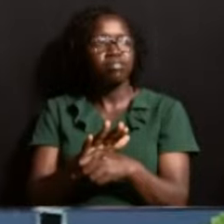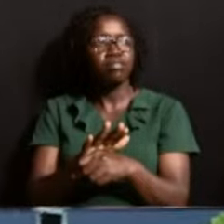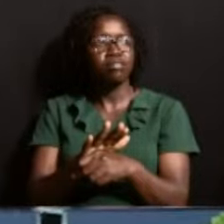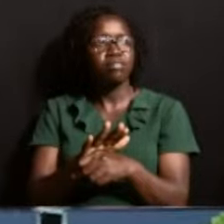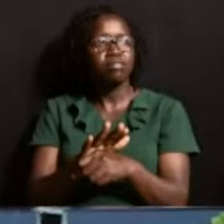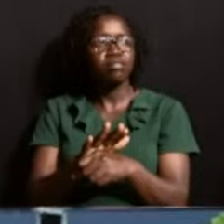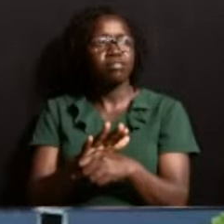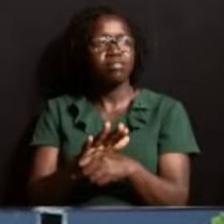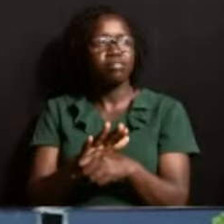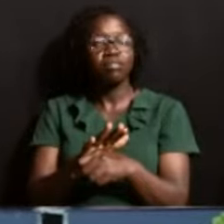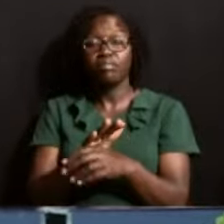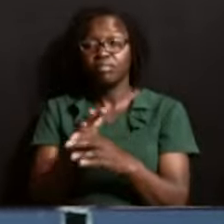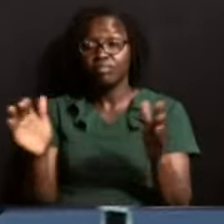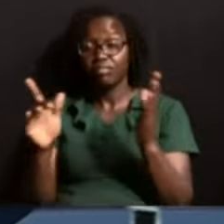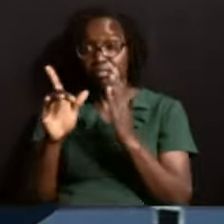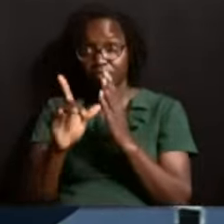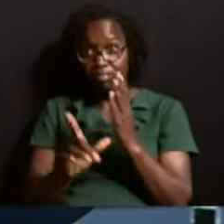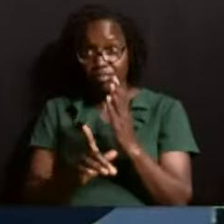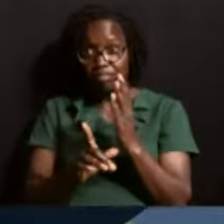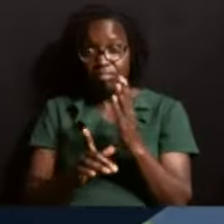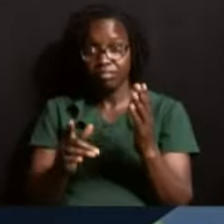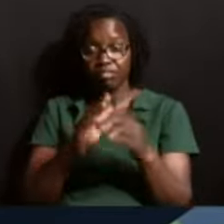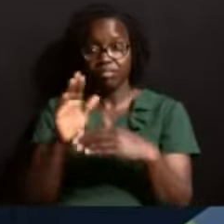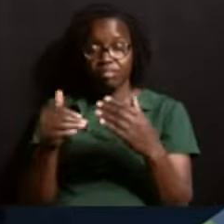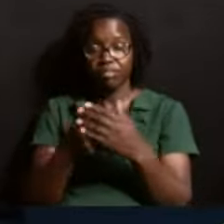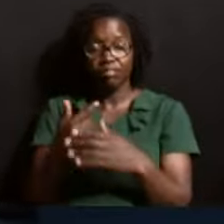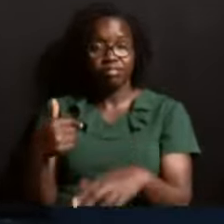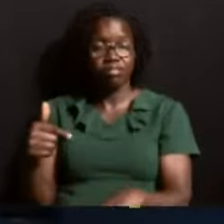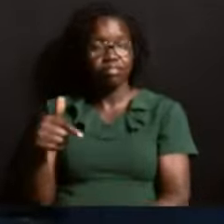There's a big lesson here for all of us.